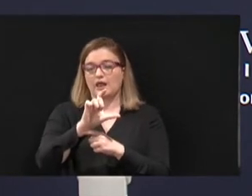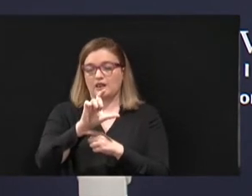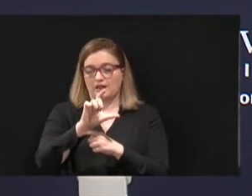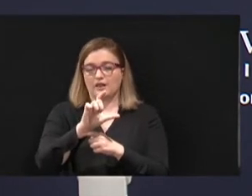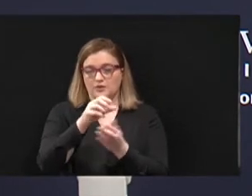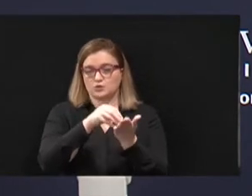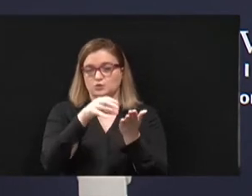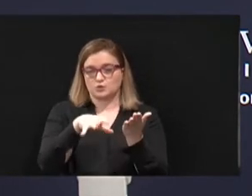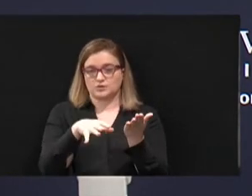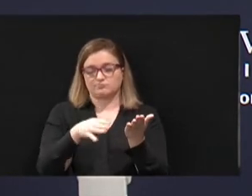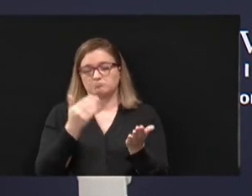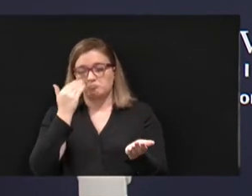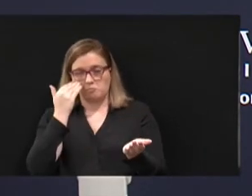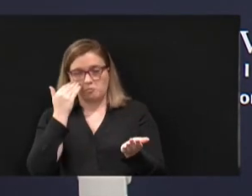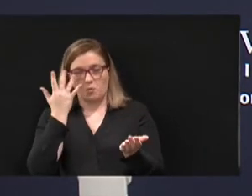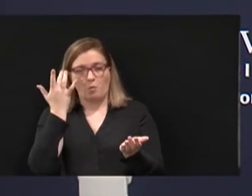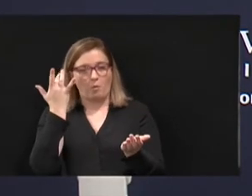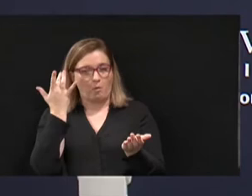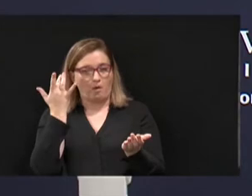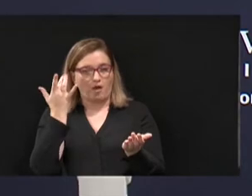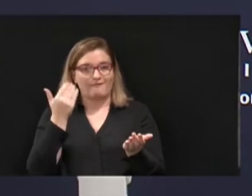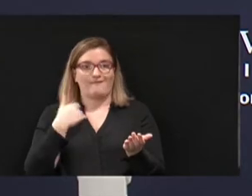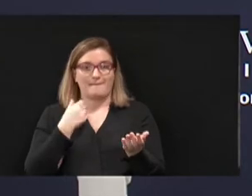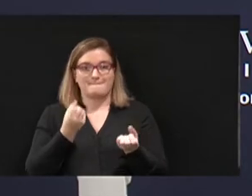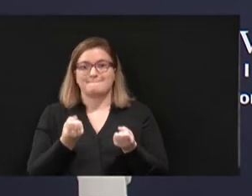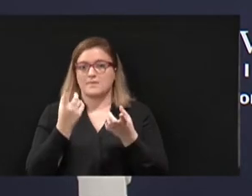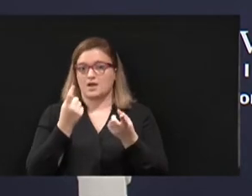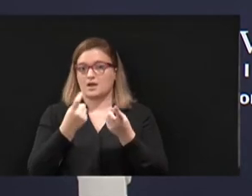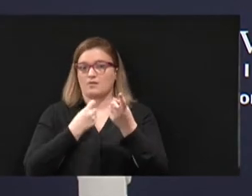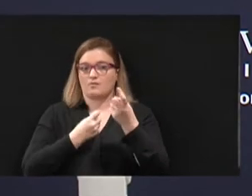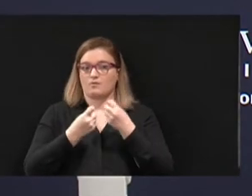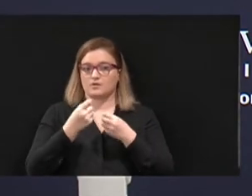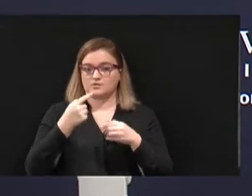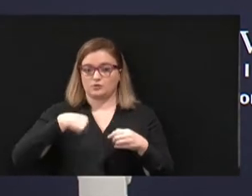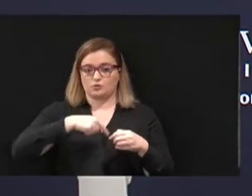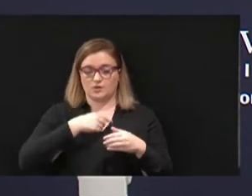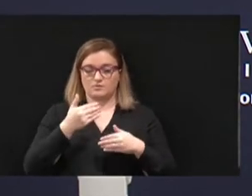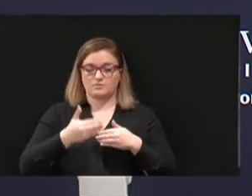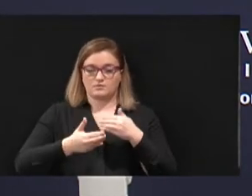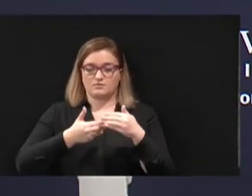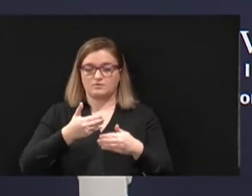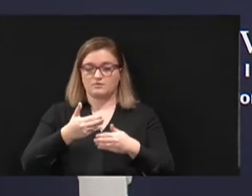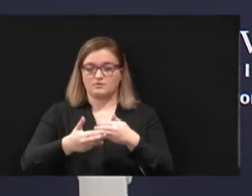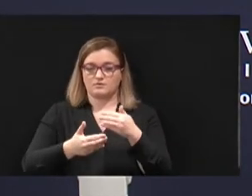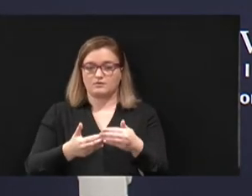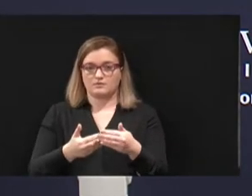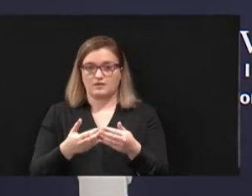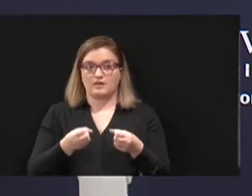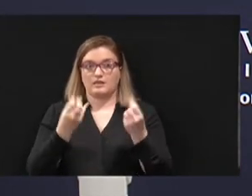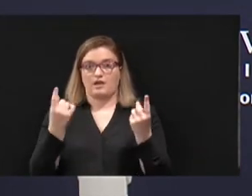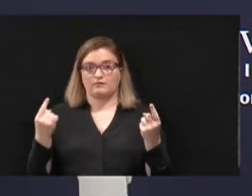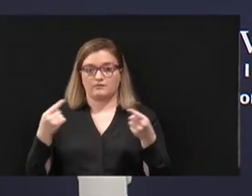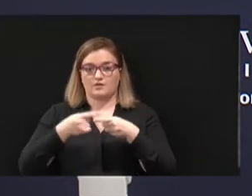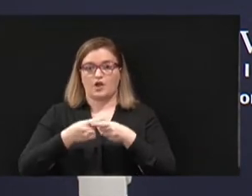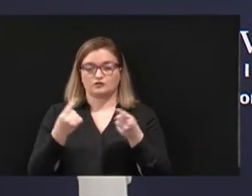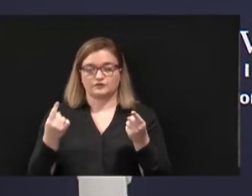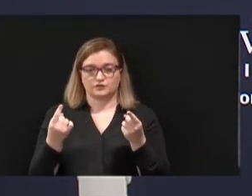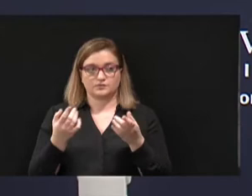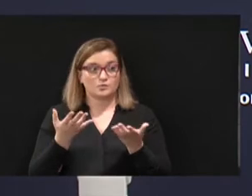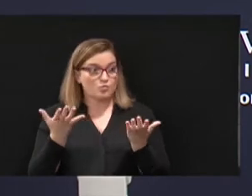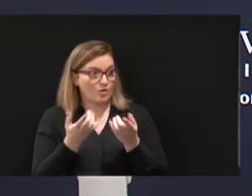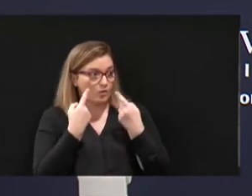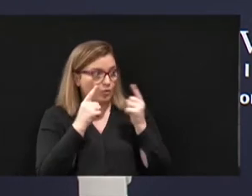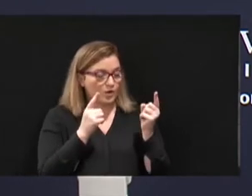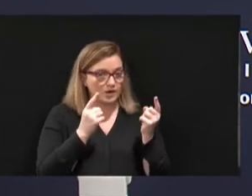this because there was a lot of questions that we had as we went along, and there's a lot of controversy, like what works, what you should do,